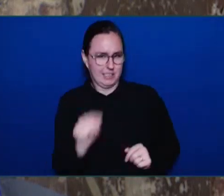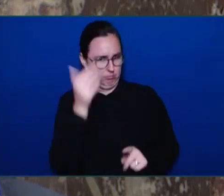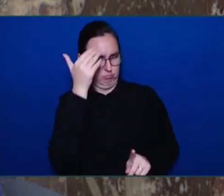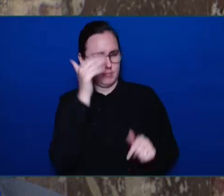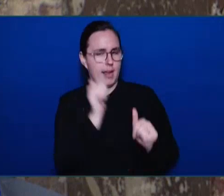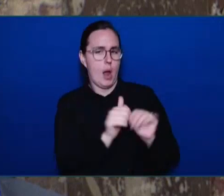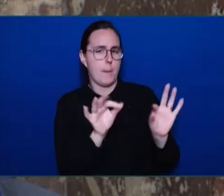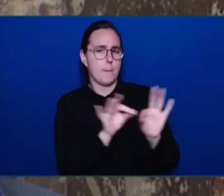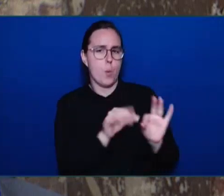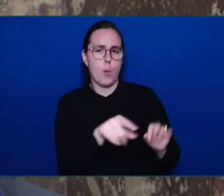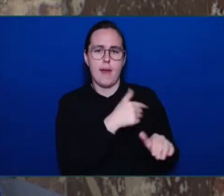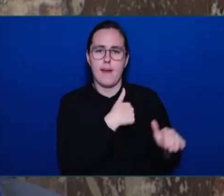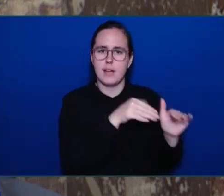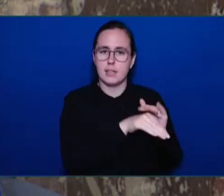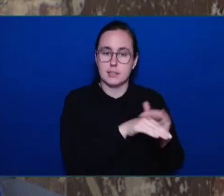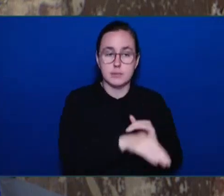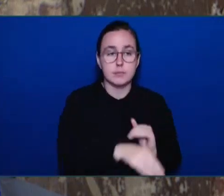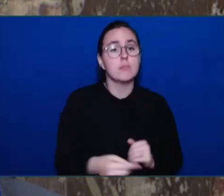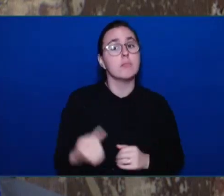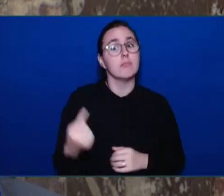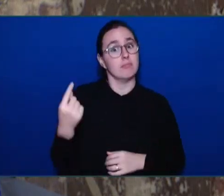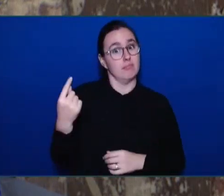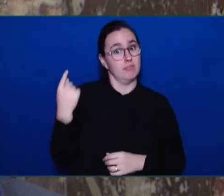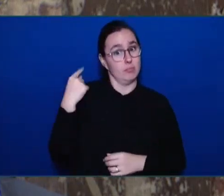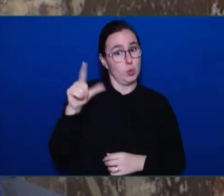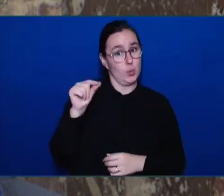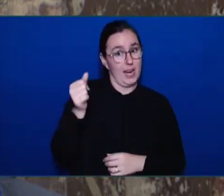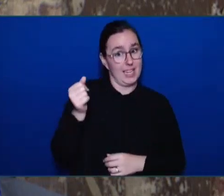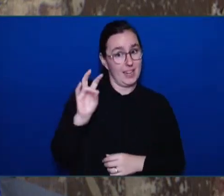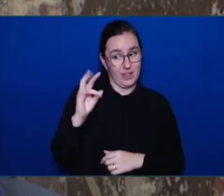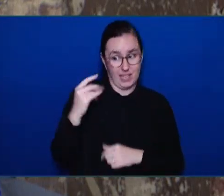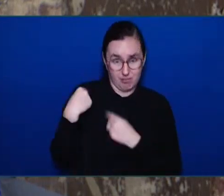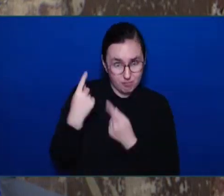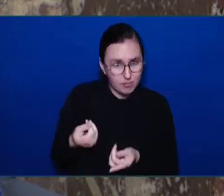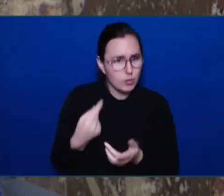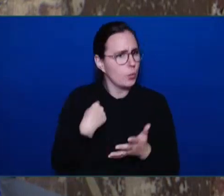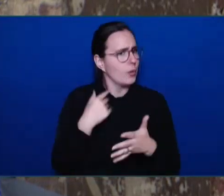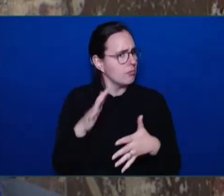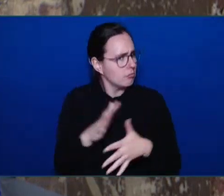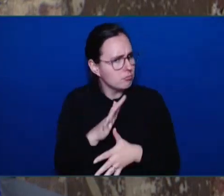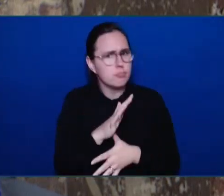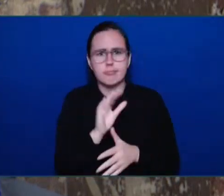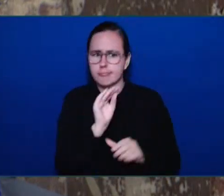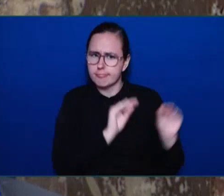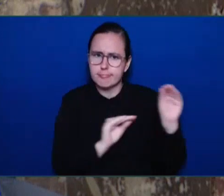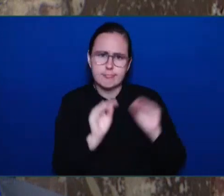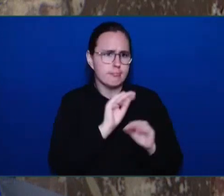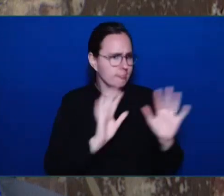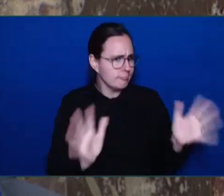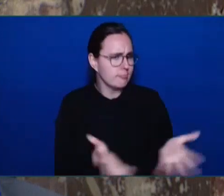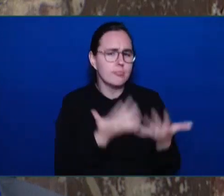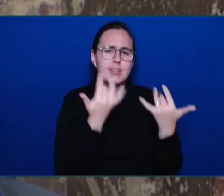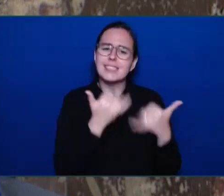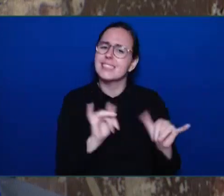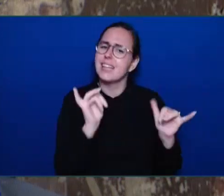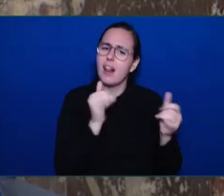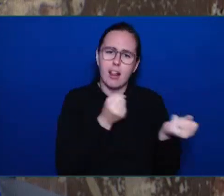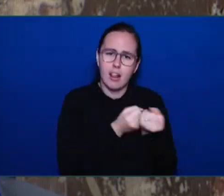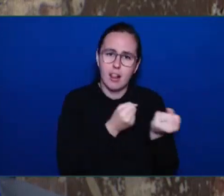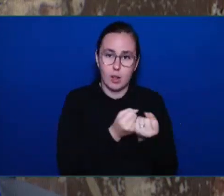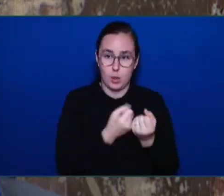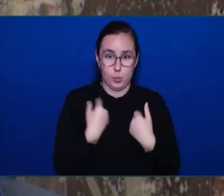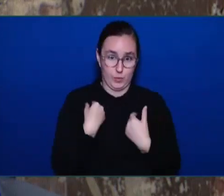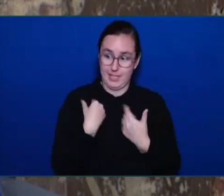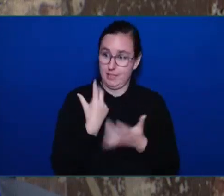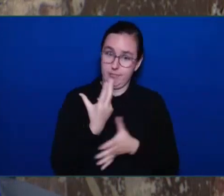priority, and we will continue to do that. We know, Mr. Speaker, we have done a lot since 2017, but also we